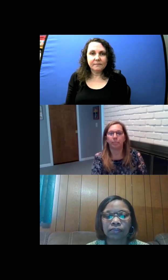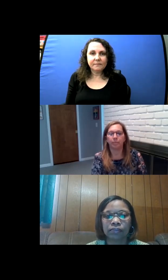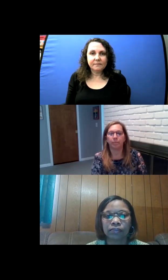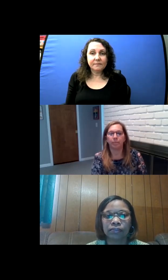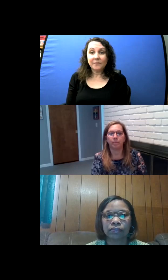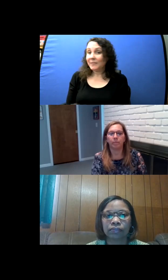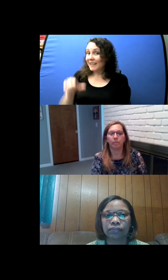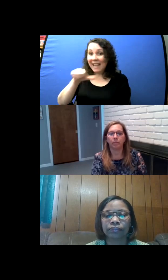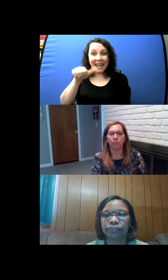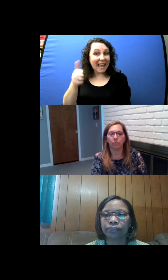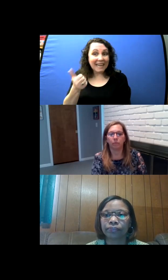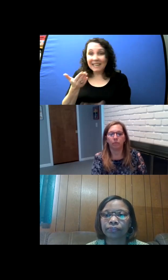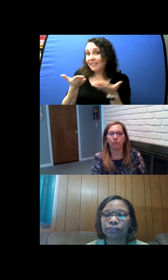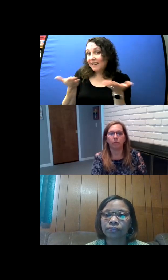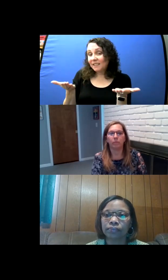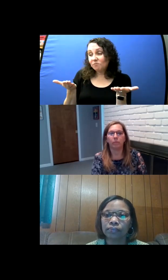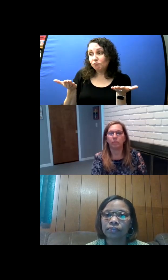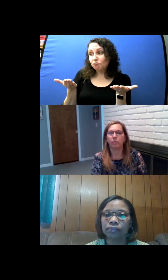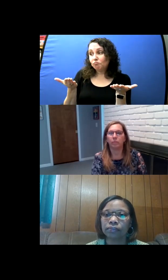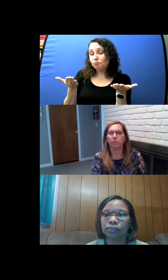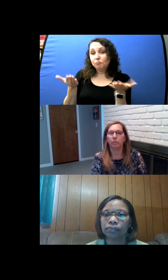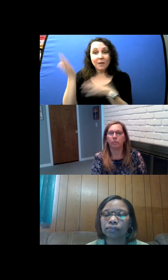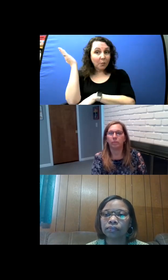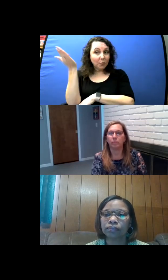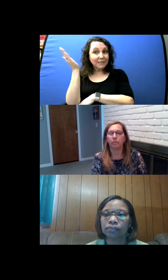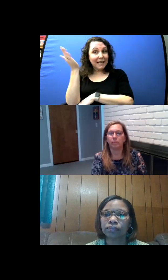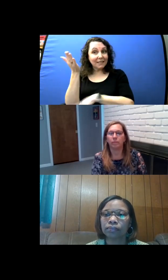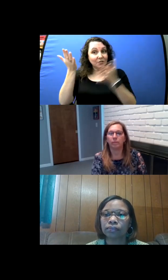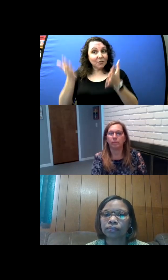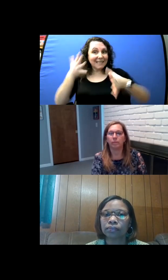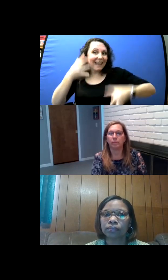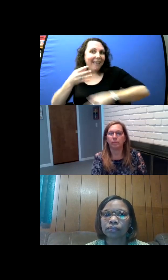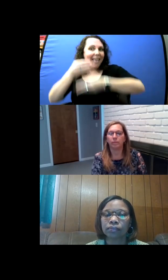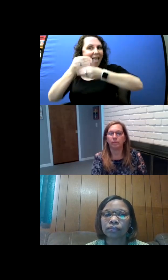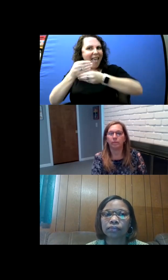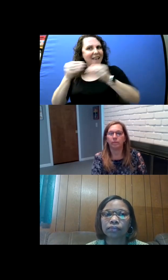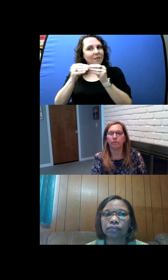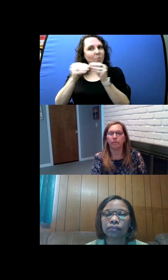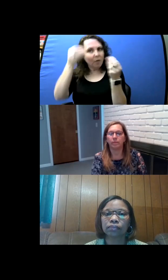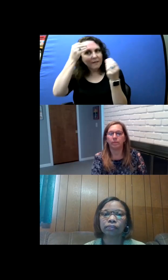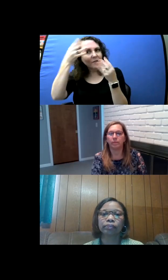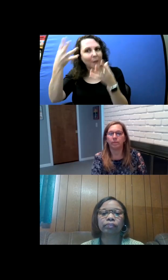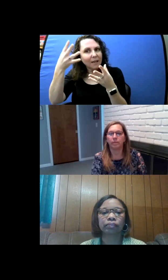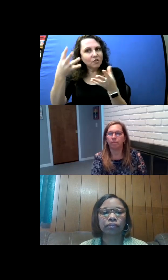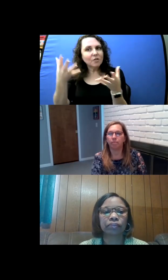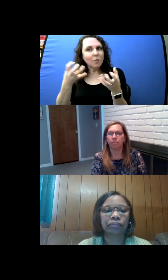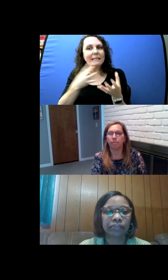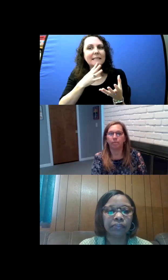Is there anything that any of our presenters would like to add? Any other additional information?